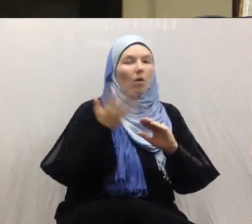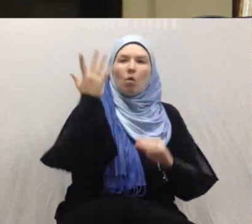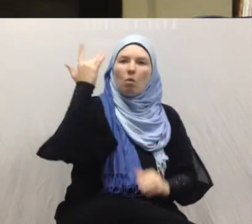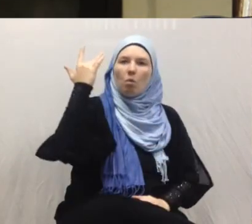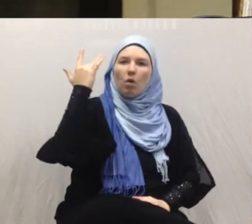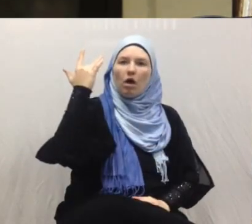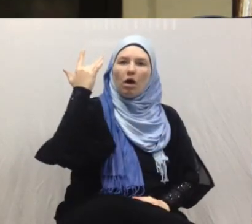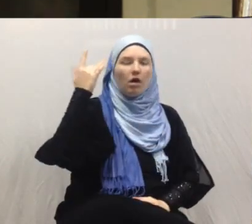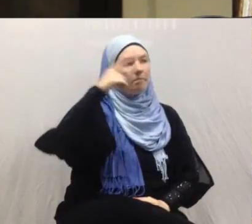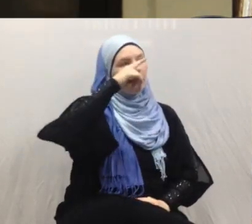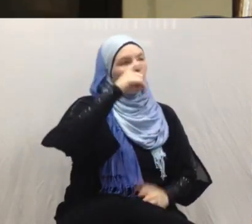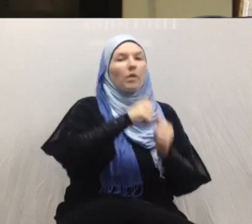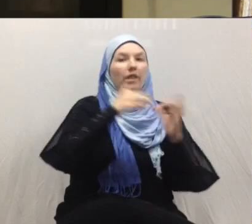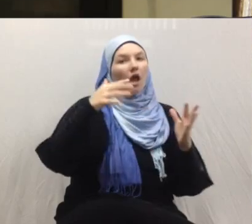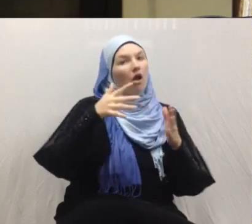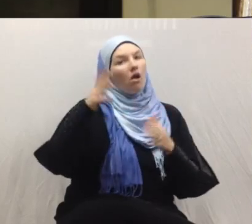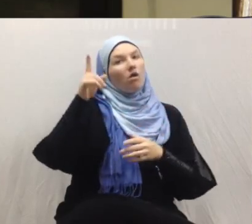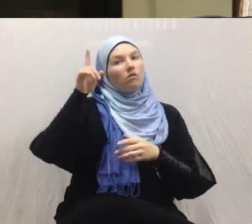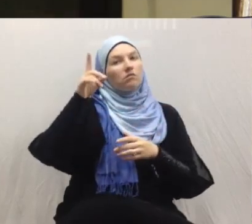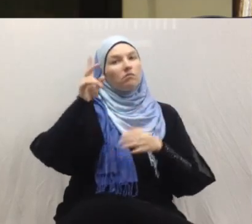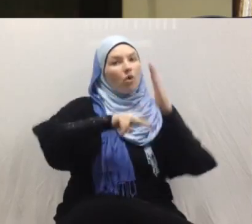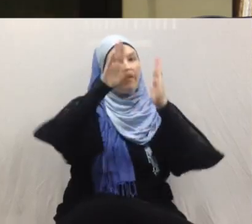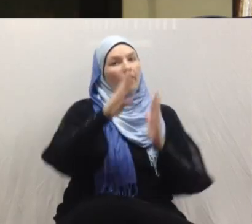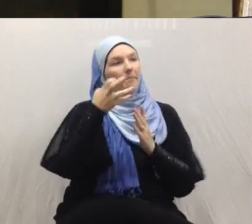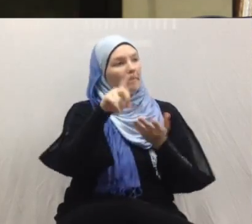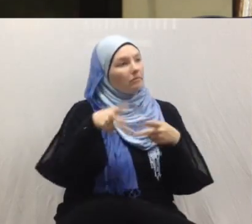safety and security of Medina as a whole.